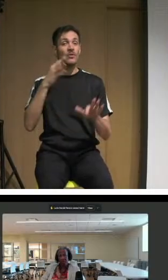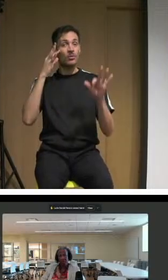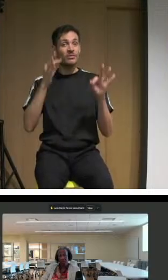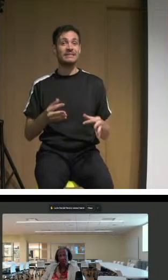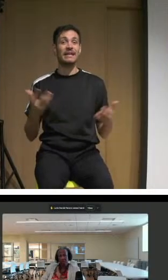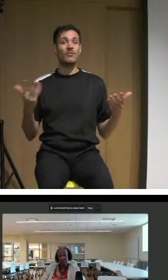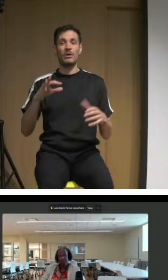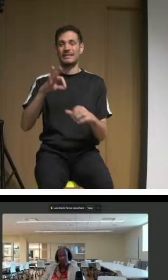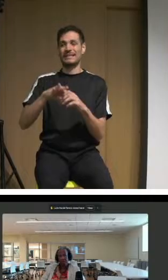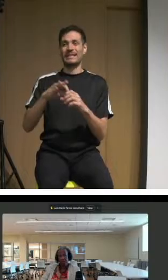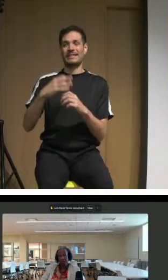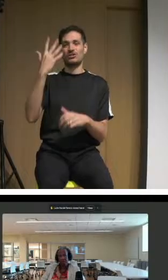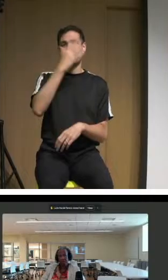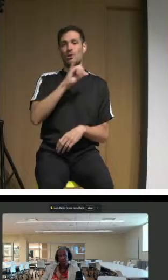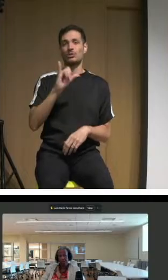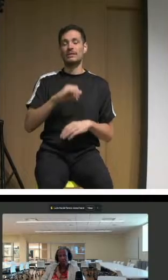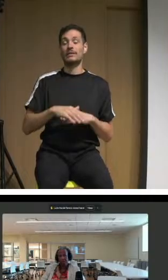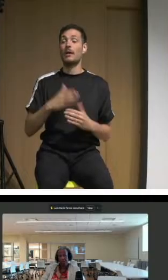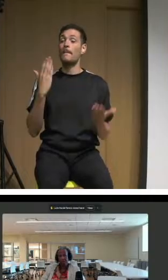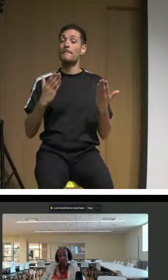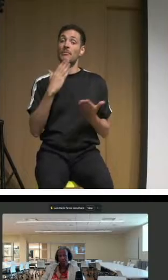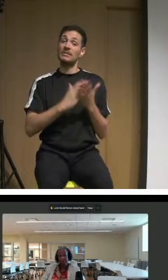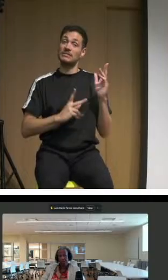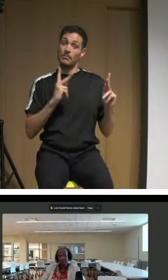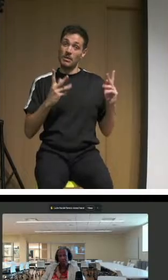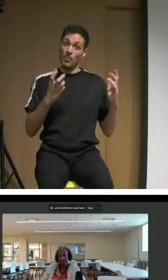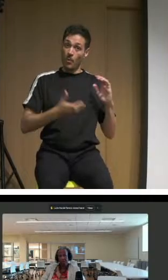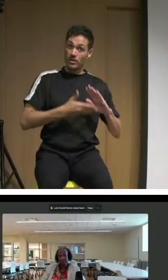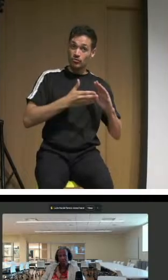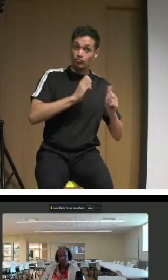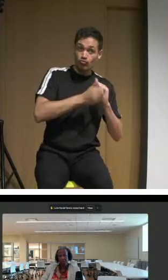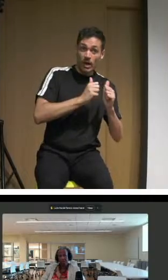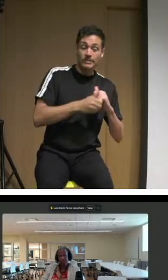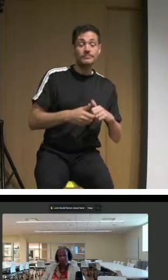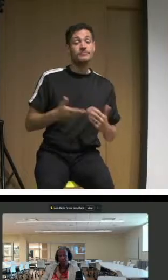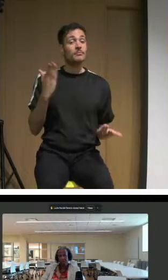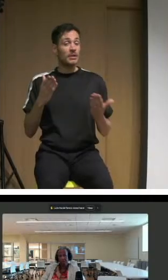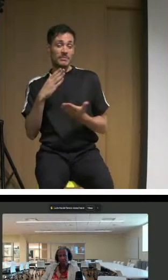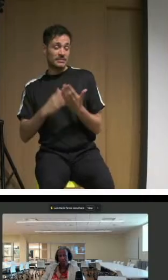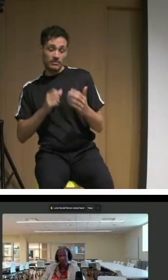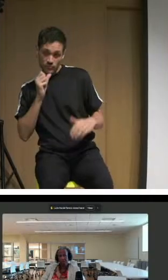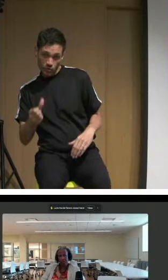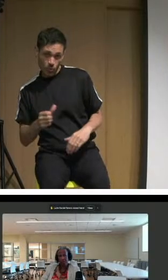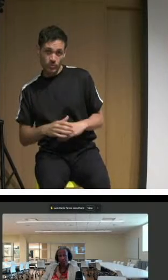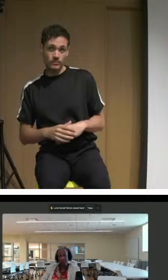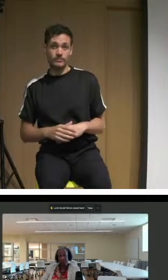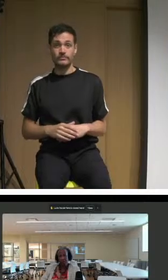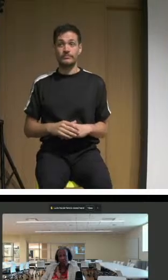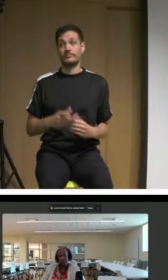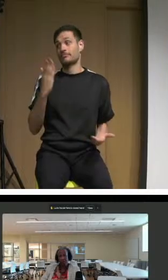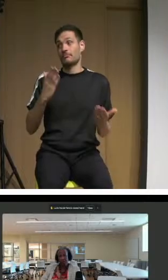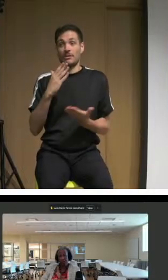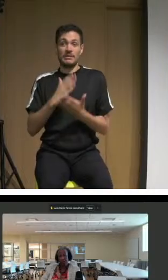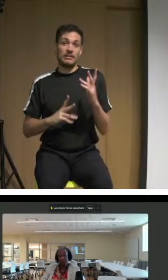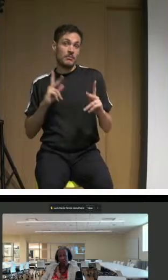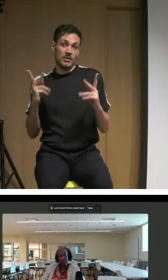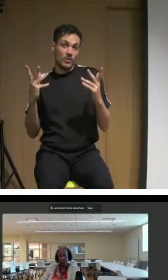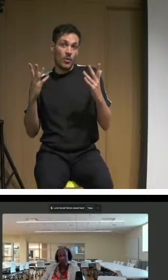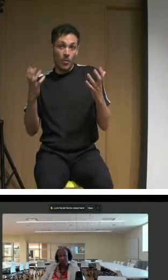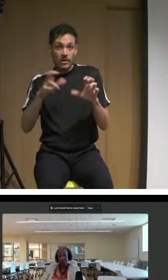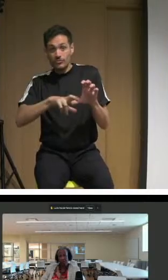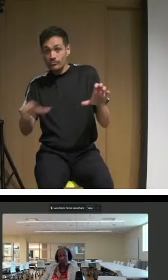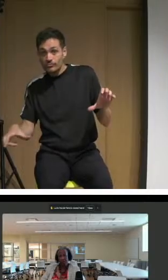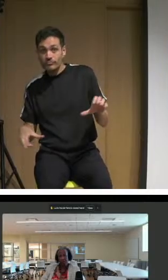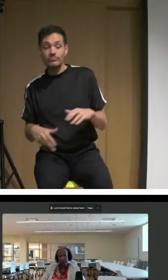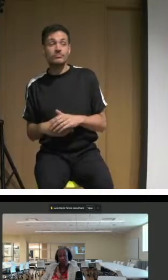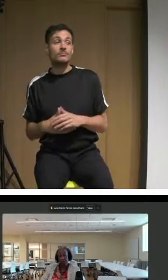it may be that other people want to run. It may be that no one else wants to run. It may be that people who are currently in positions no longer want to hold them. It may be that you are not allowed